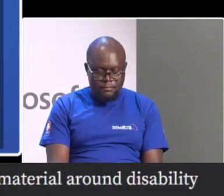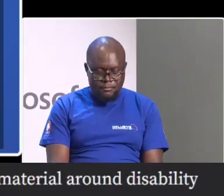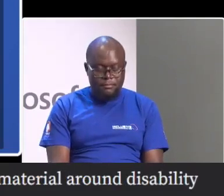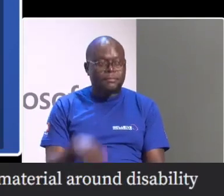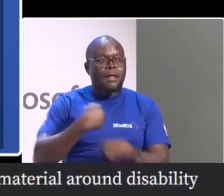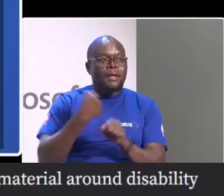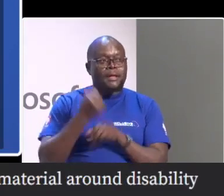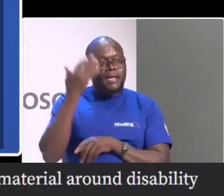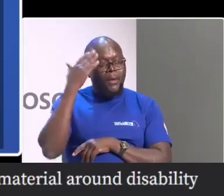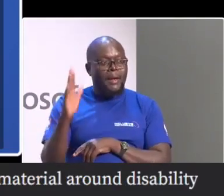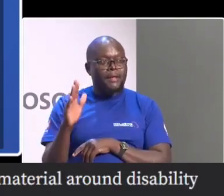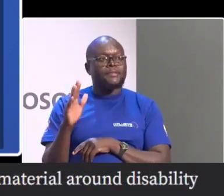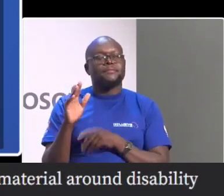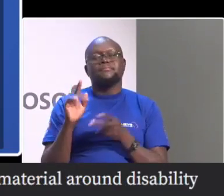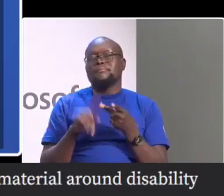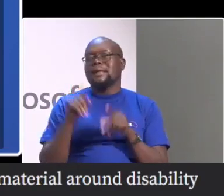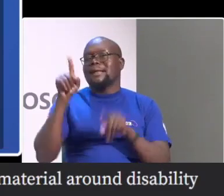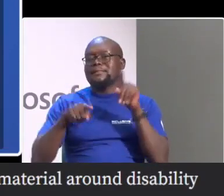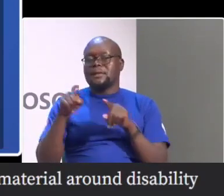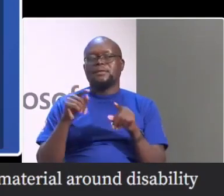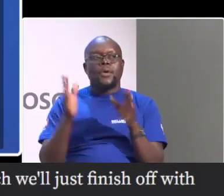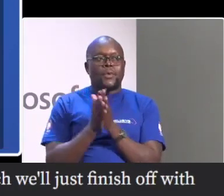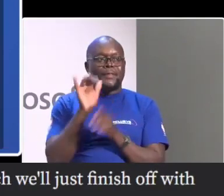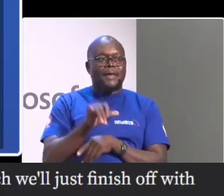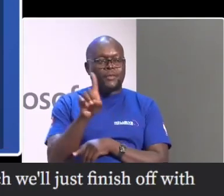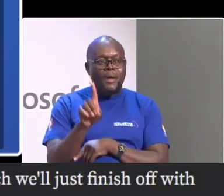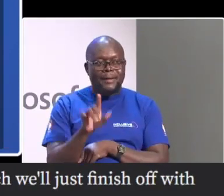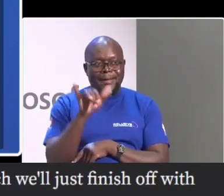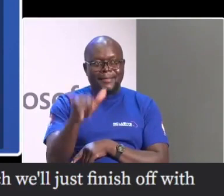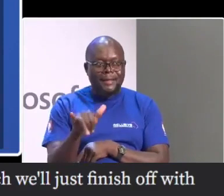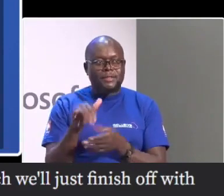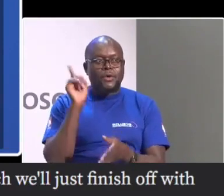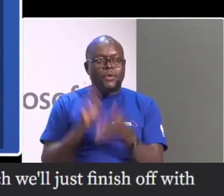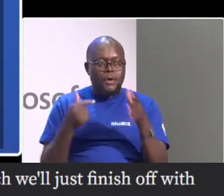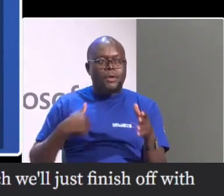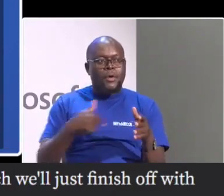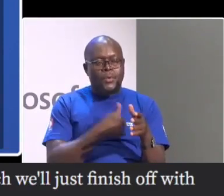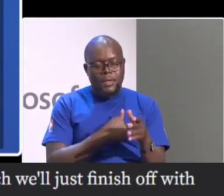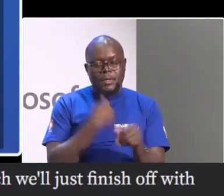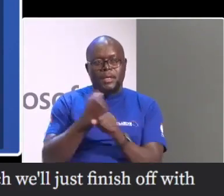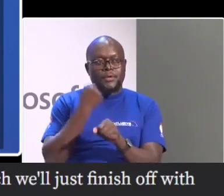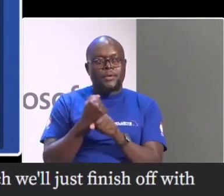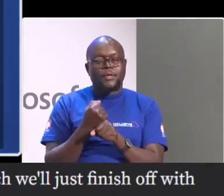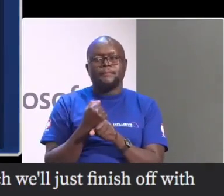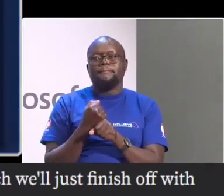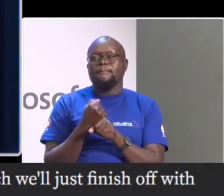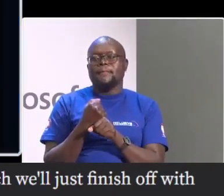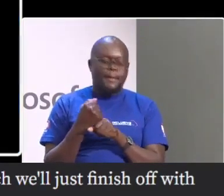Creating awareness to give leaders clarity, I love that one. So that is what we'll be doing with creative